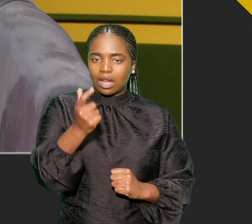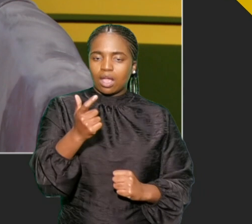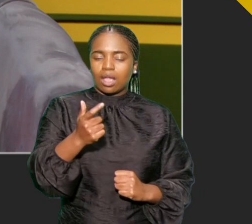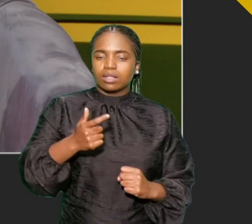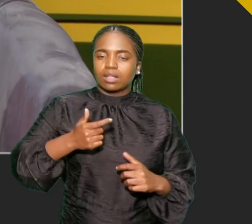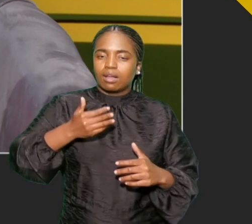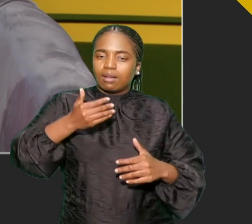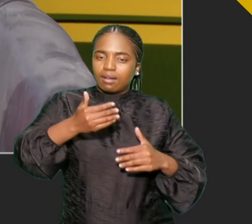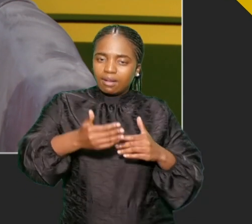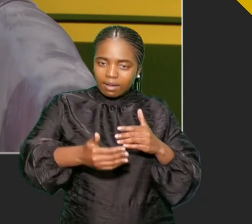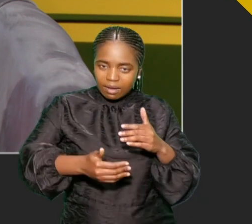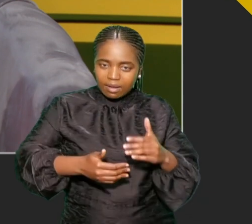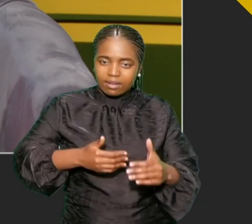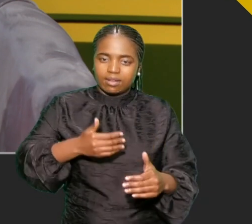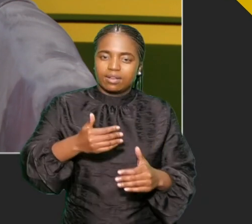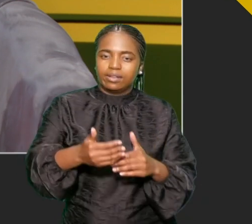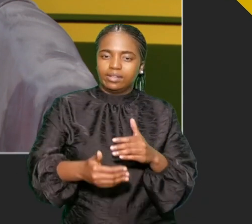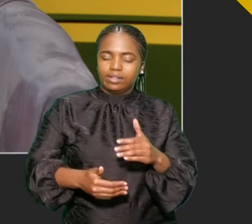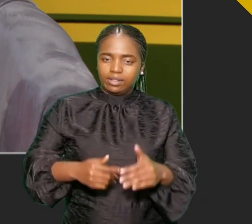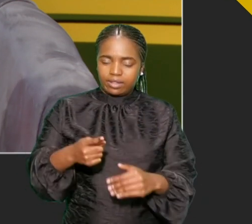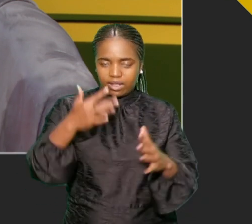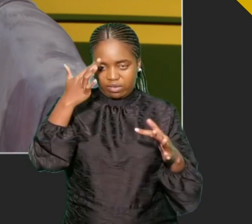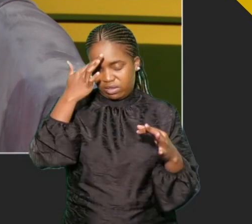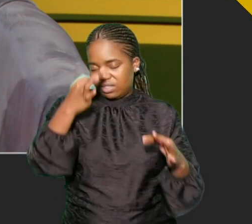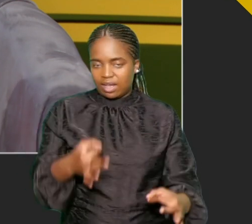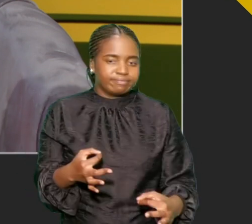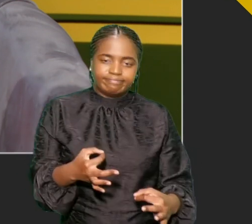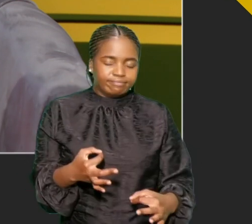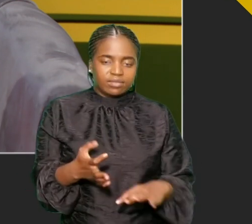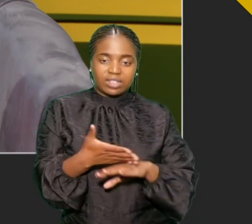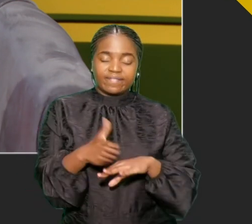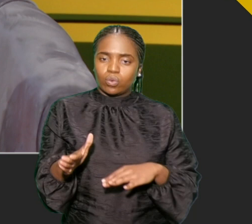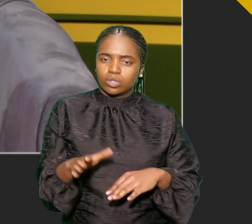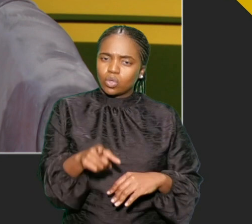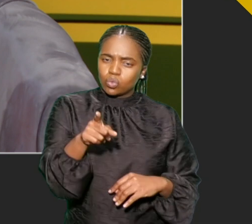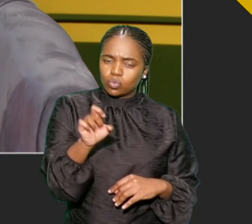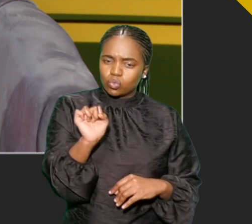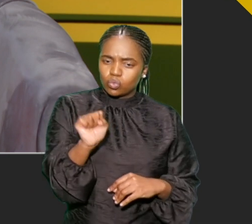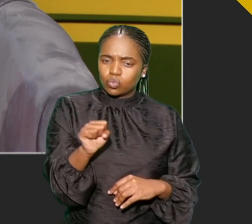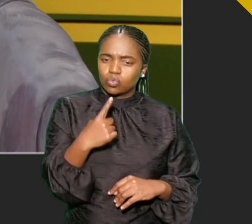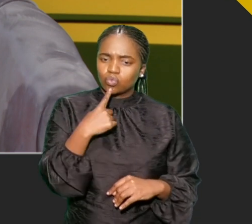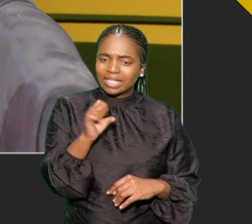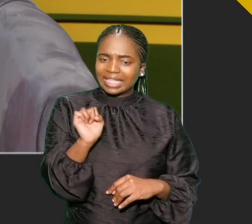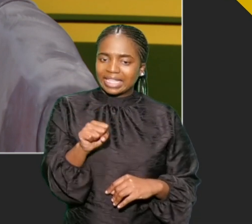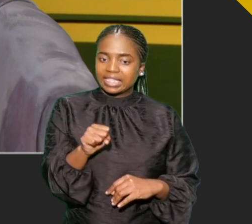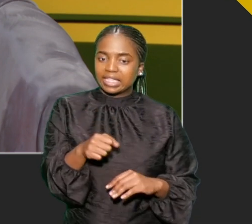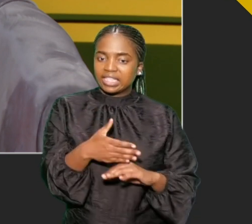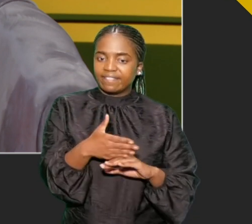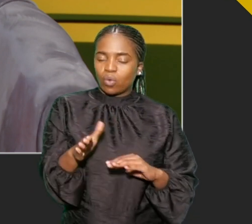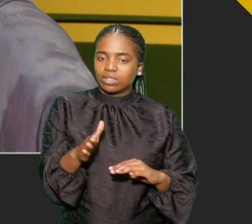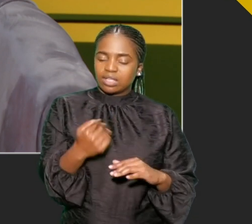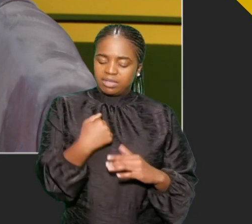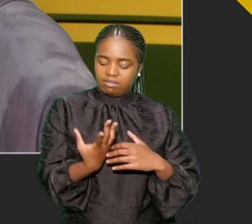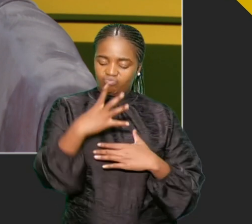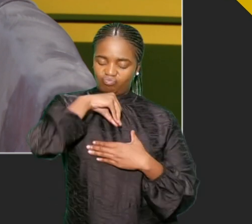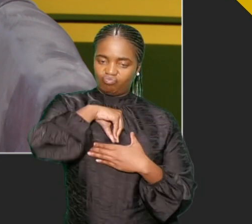It's a process as lifitlagayona and you make the decision to divorce. Do you embody this divorcee title?